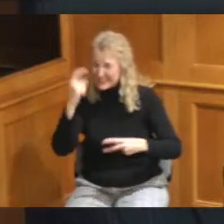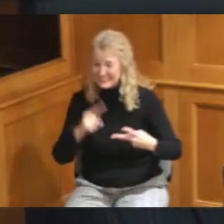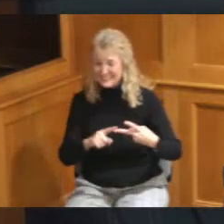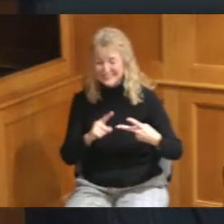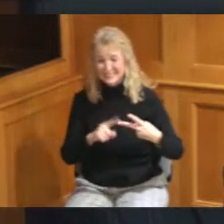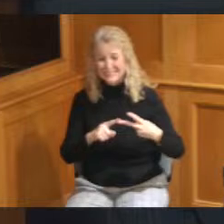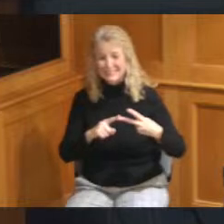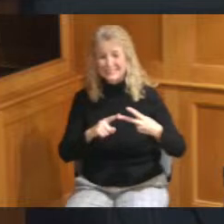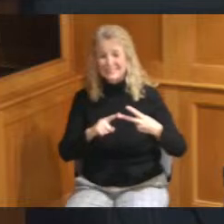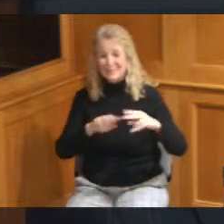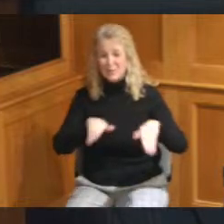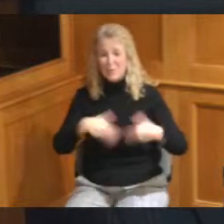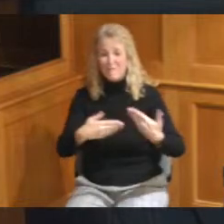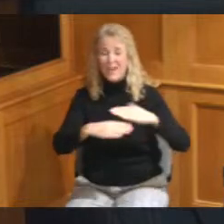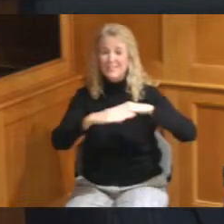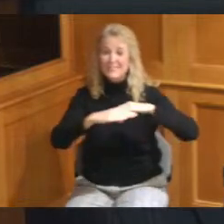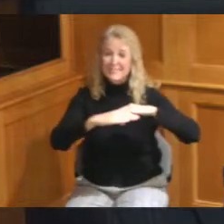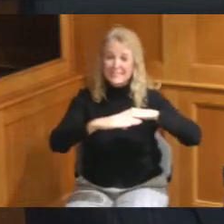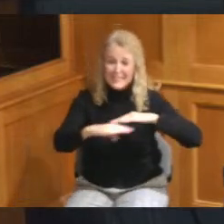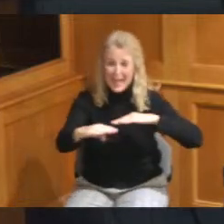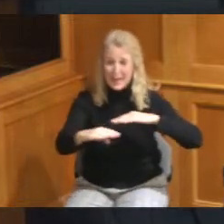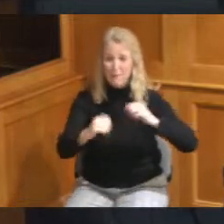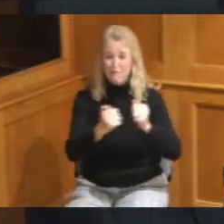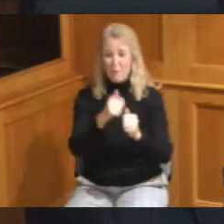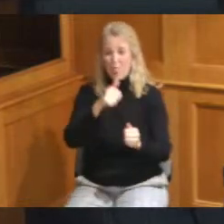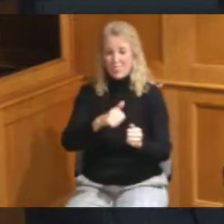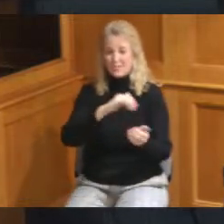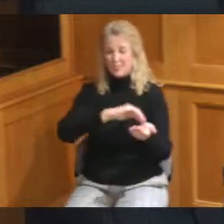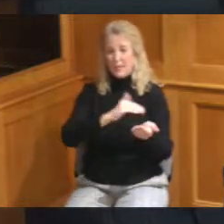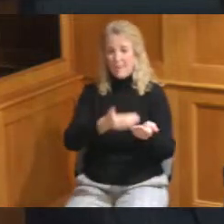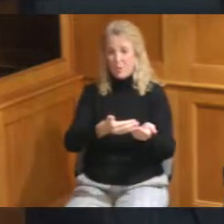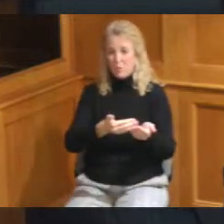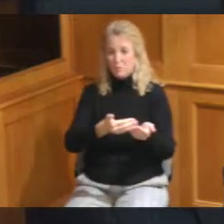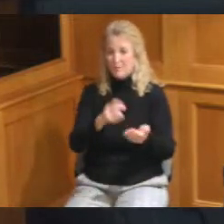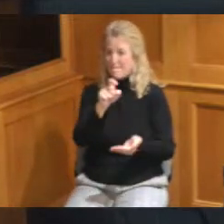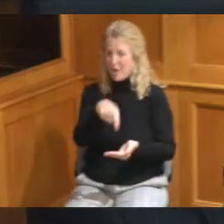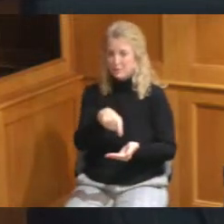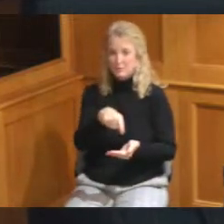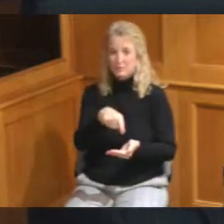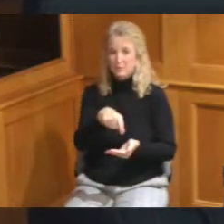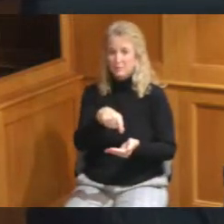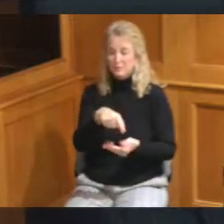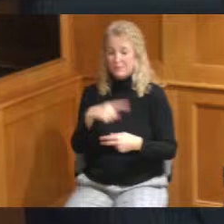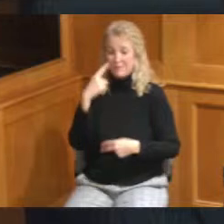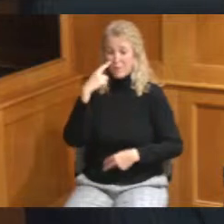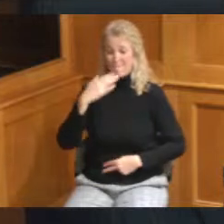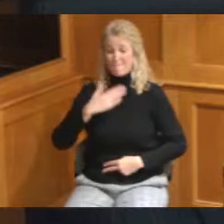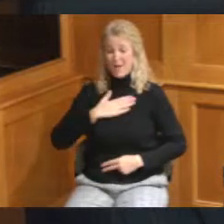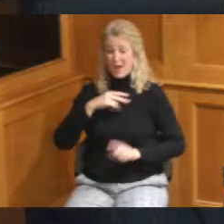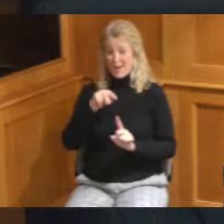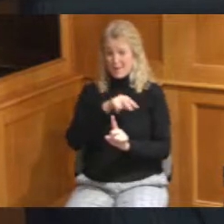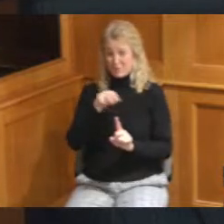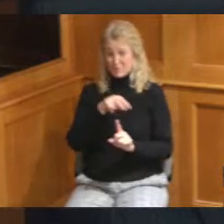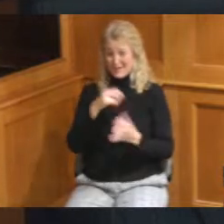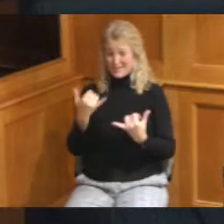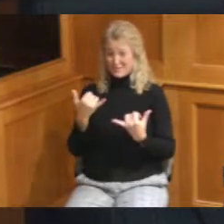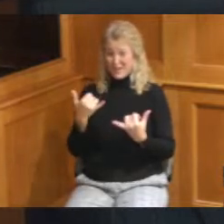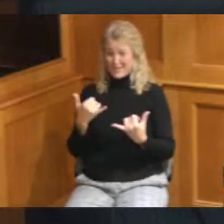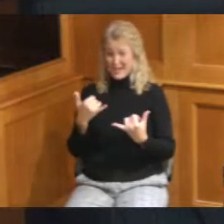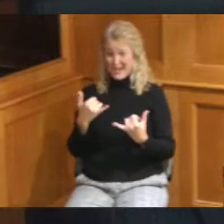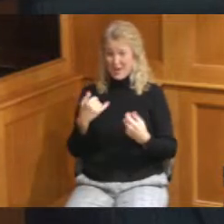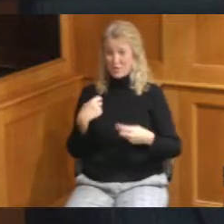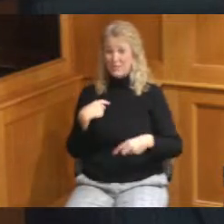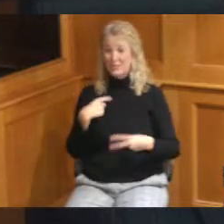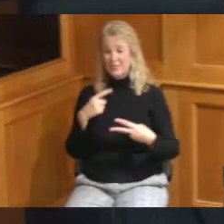long-term stability in the stadium fund. Those are the two things. And from my vantage point, I'm putting a